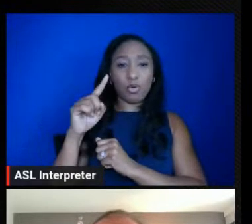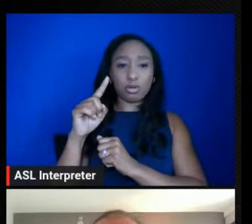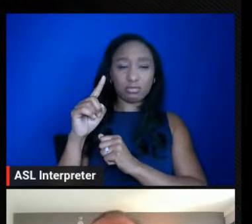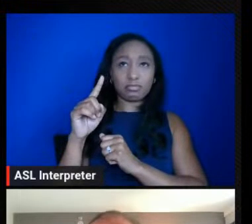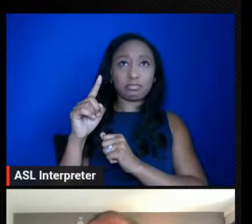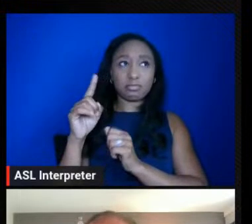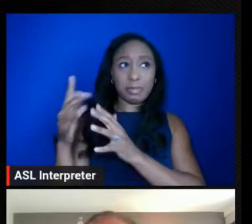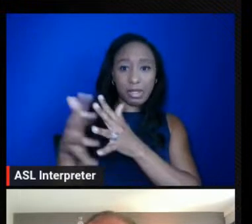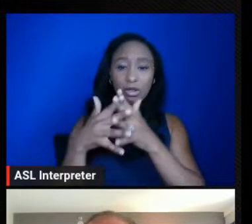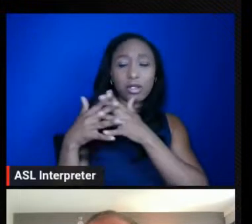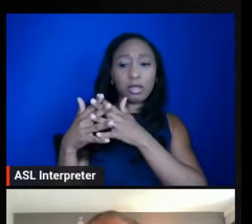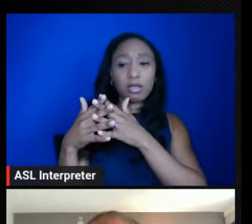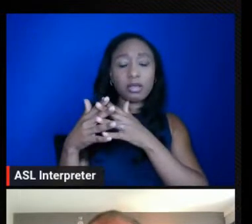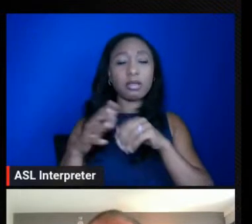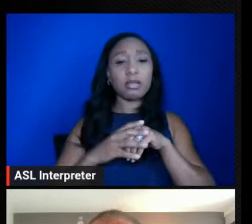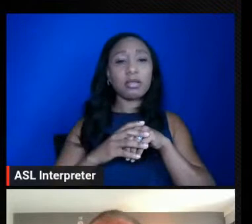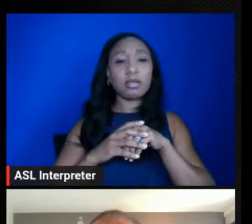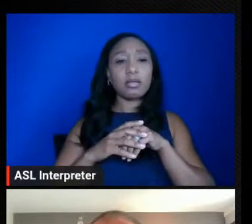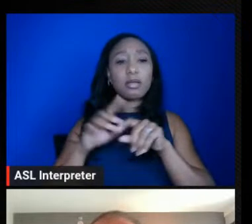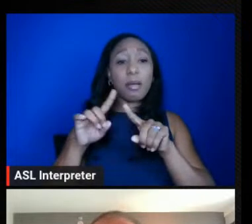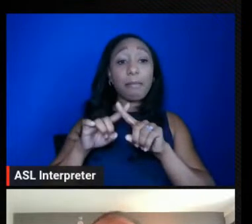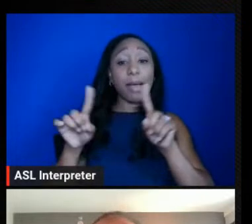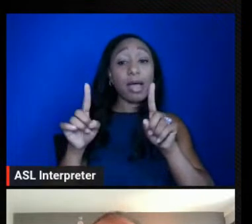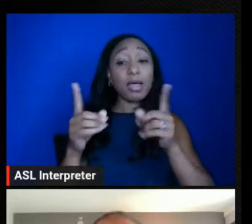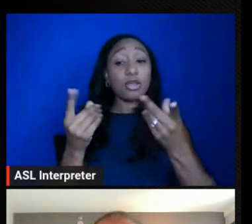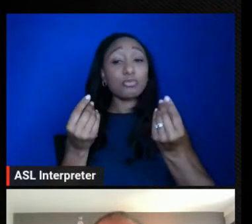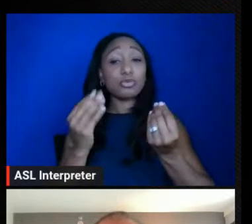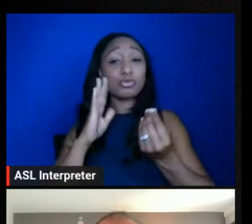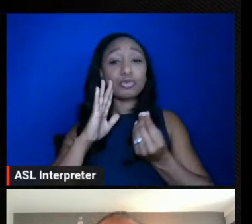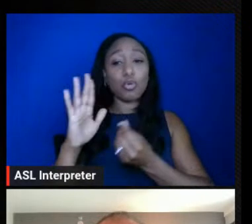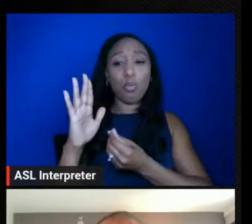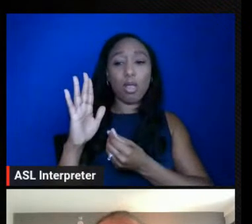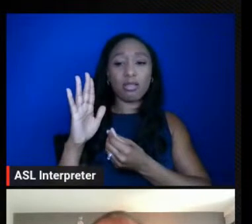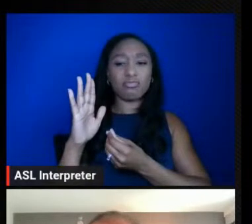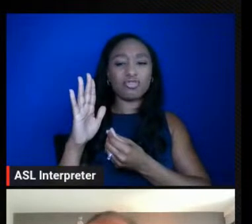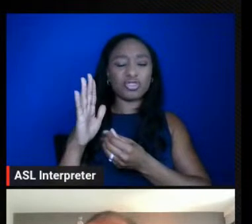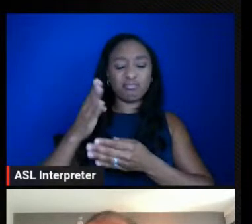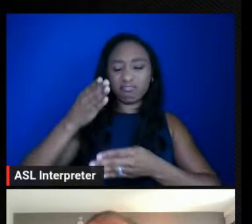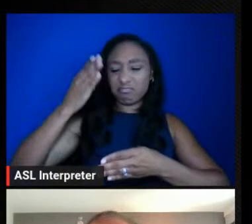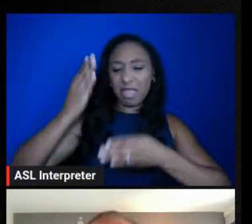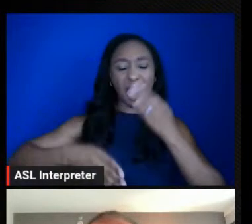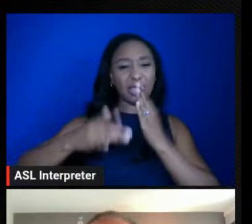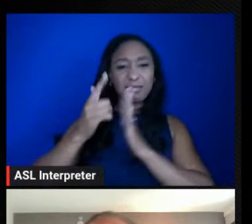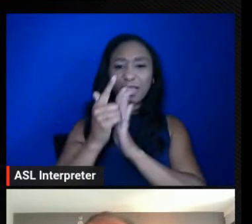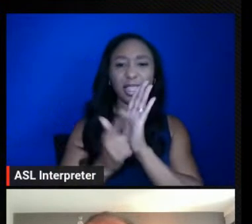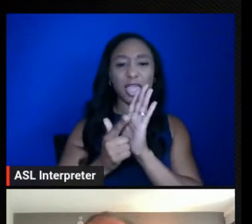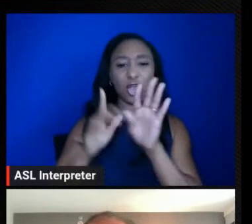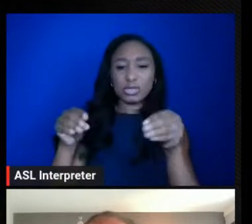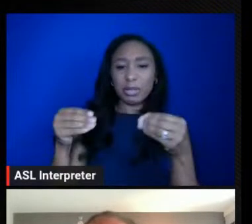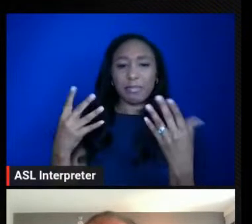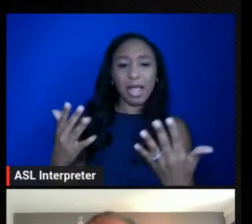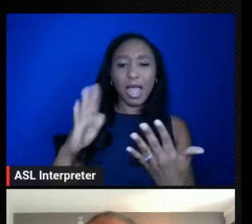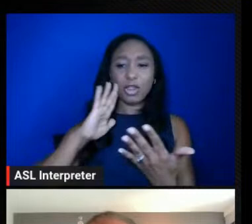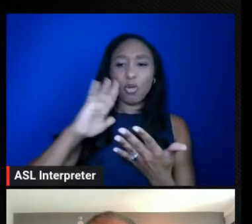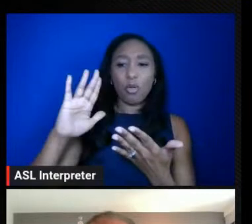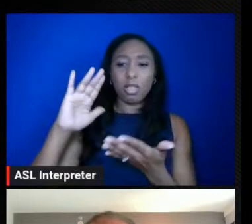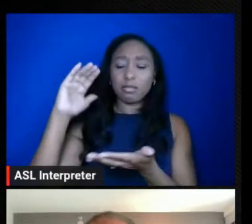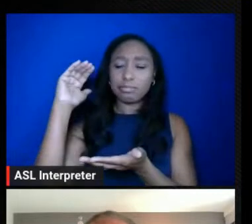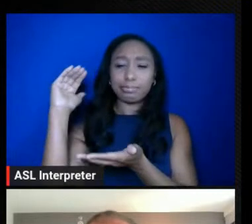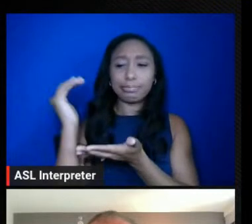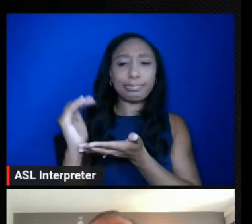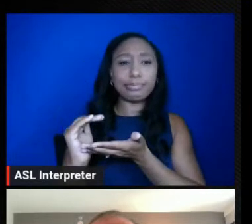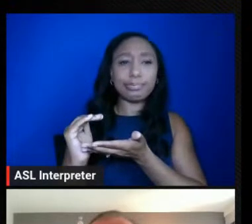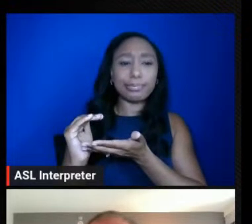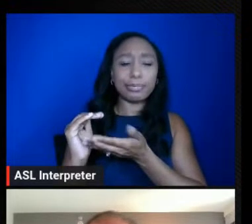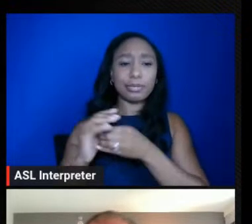by cutting off the legal international supply of enslaved people, it spurred the growth of a replacement.